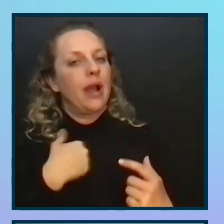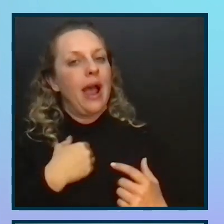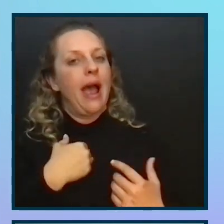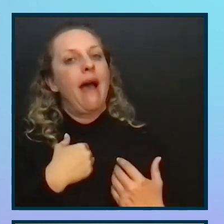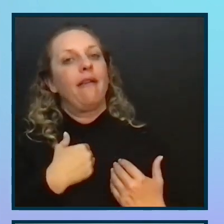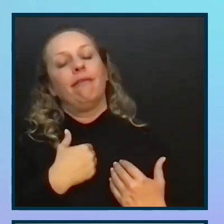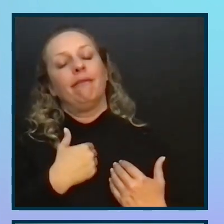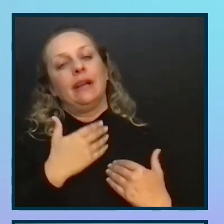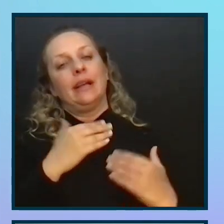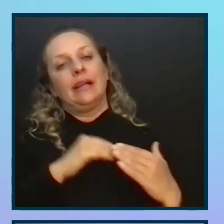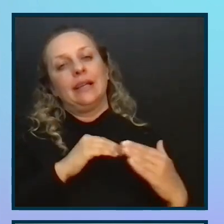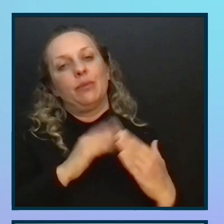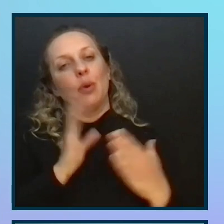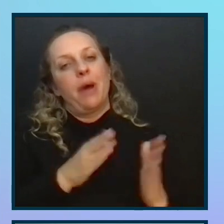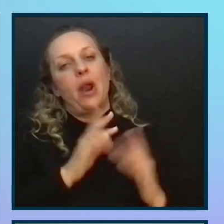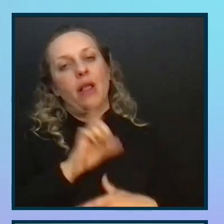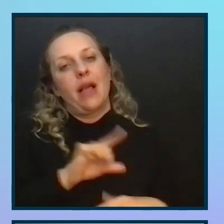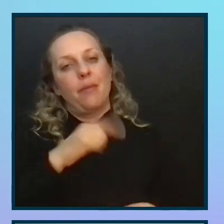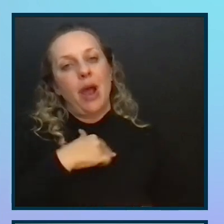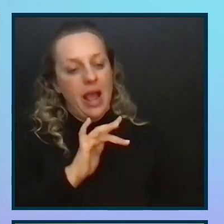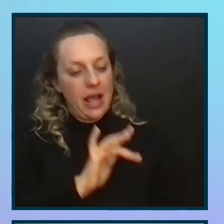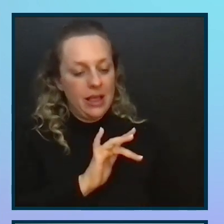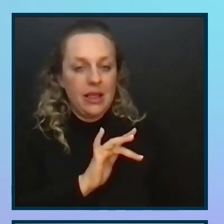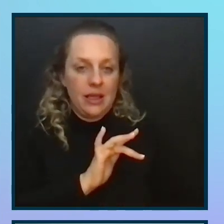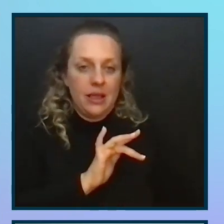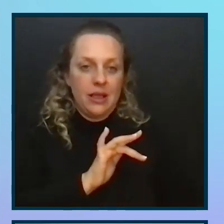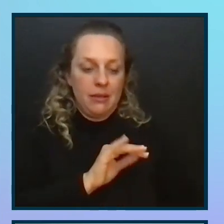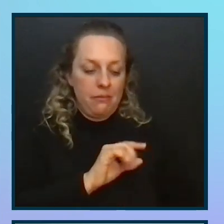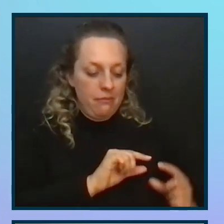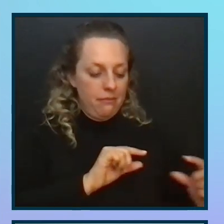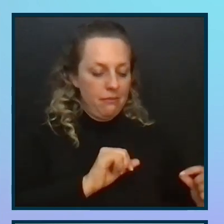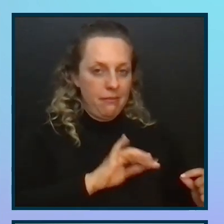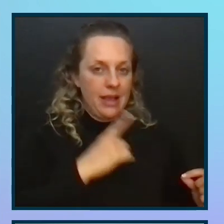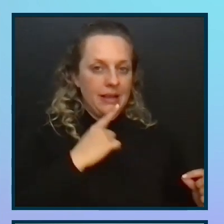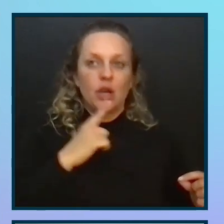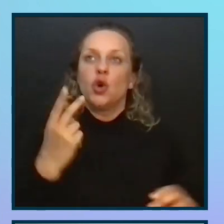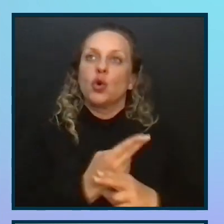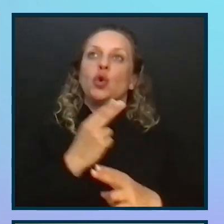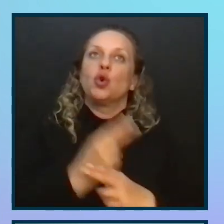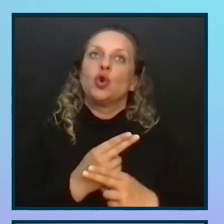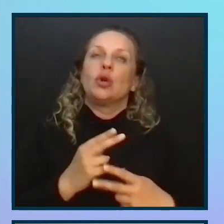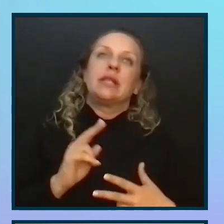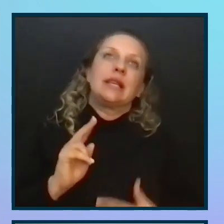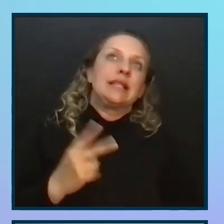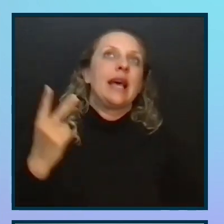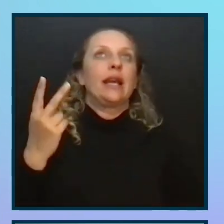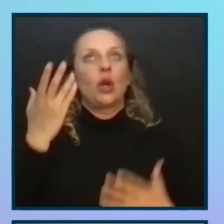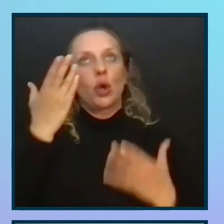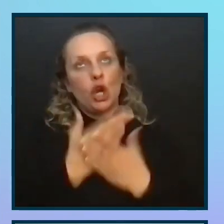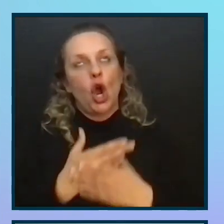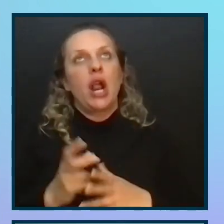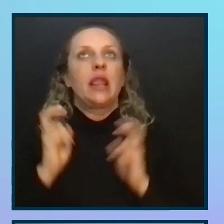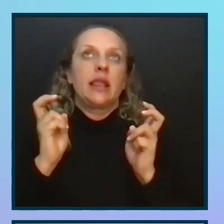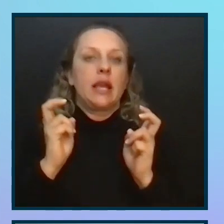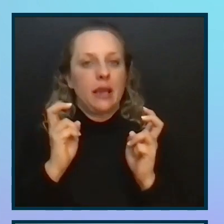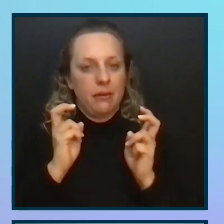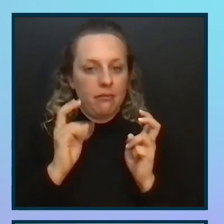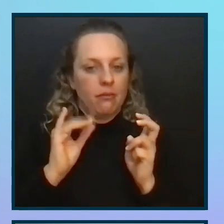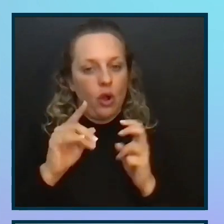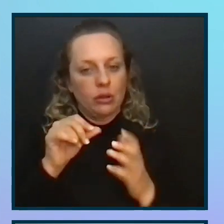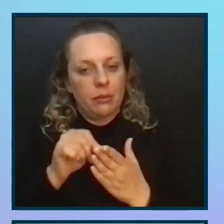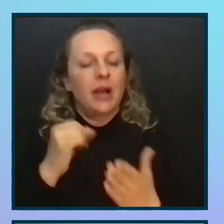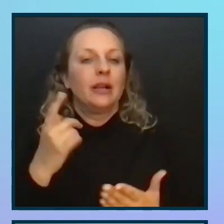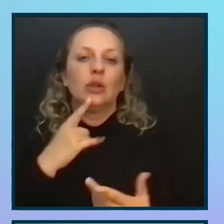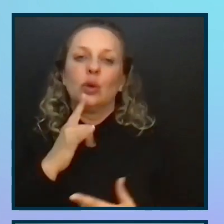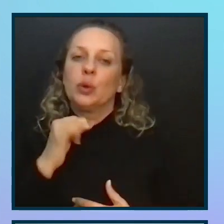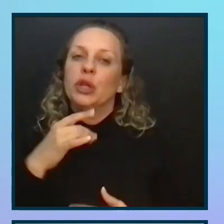accessible pattern library. So as soon as I selected the back button, it says you're using the secondary dark theme Cauldron button. So it's actually